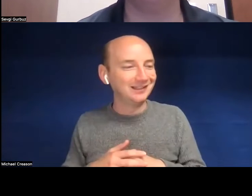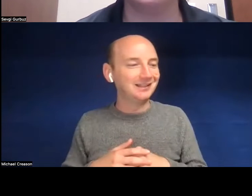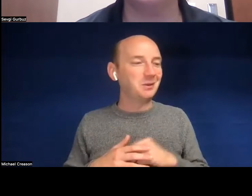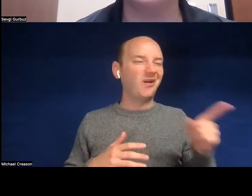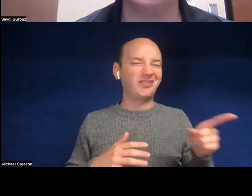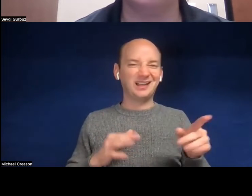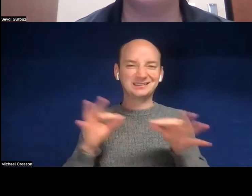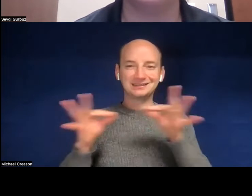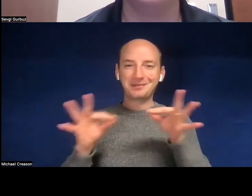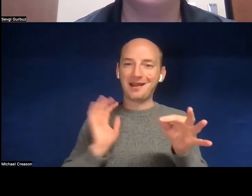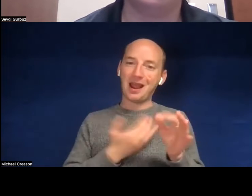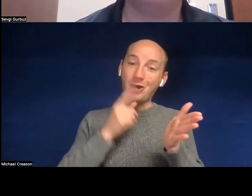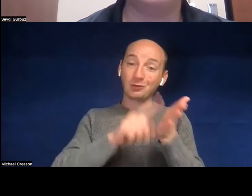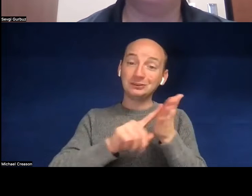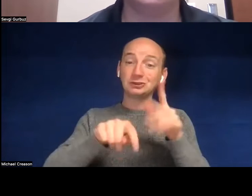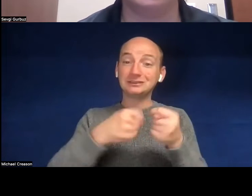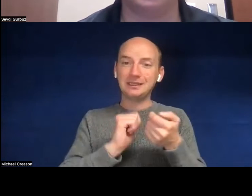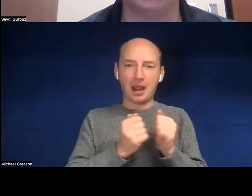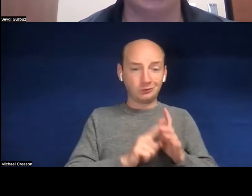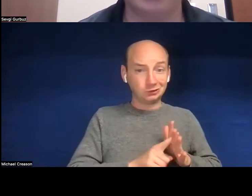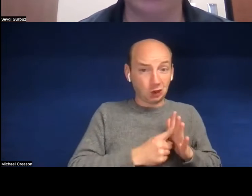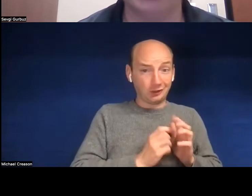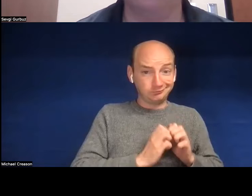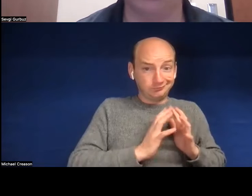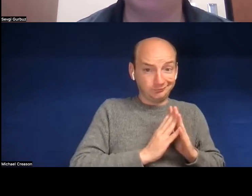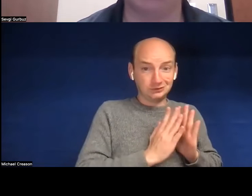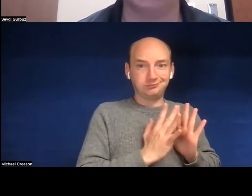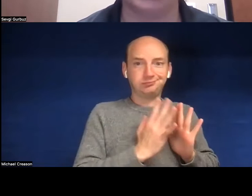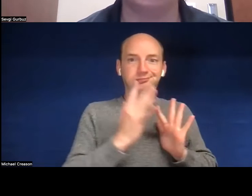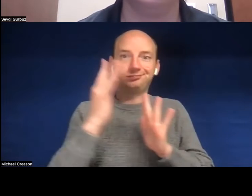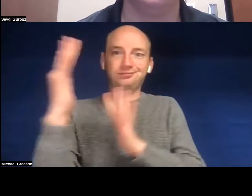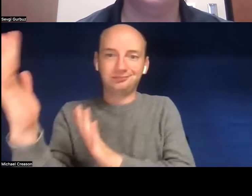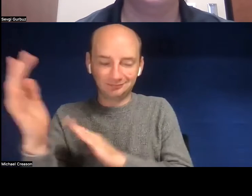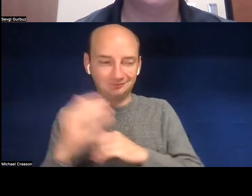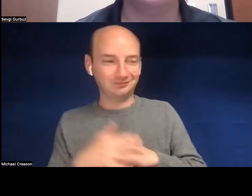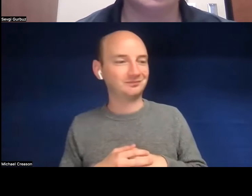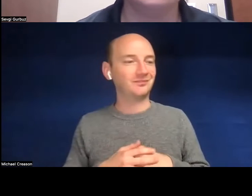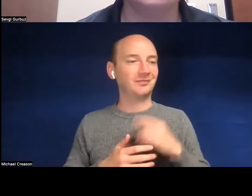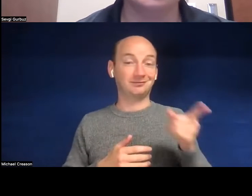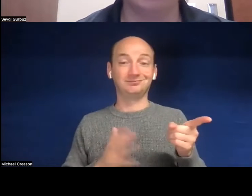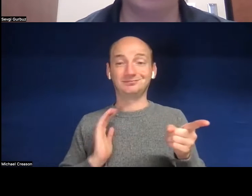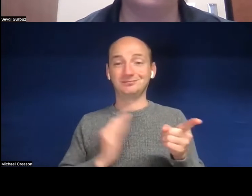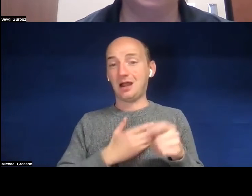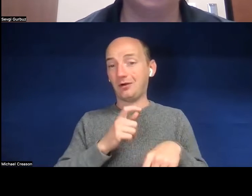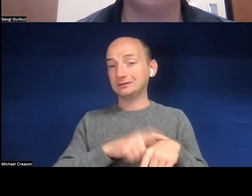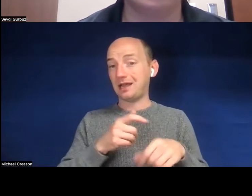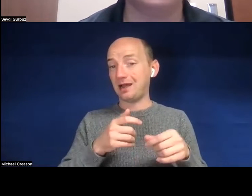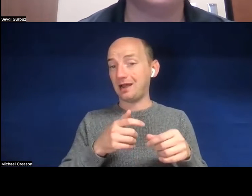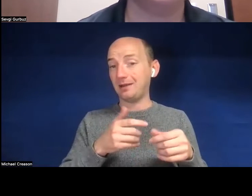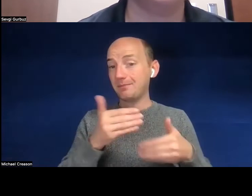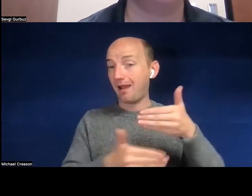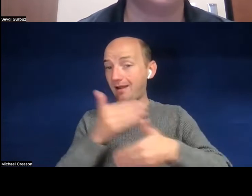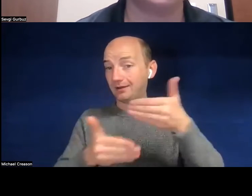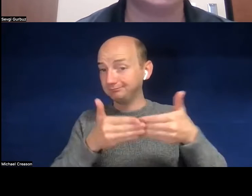we've progressed over the years, I put together this timeline for our project. The idea of using